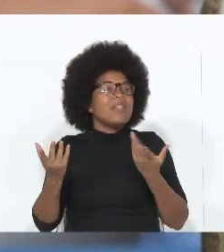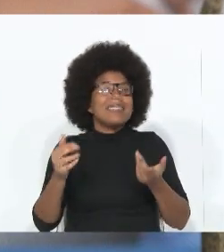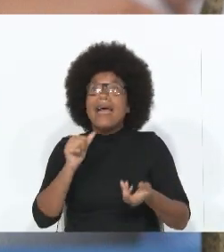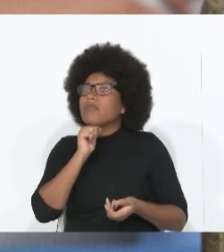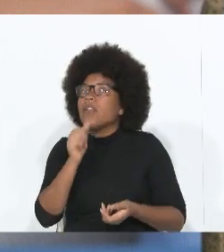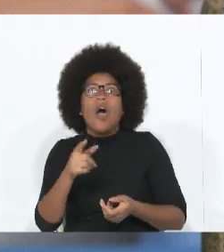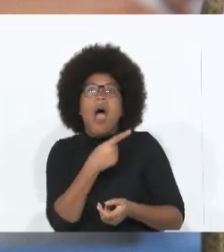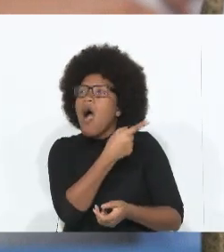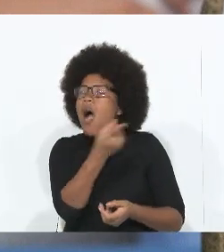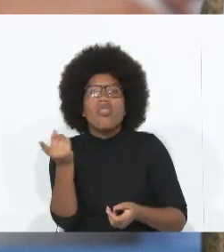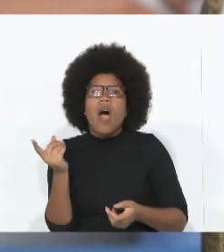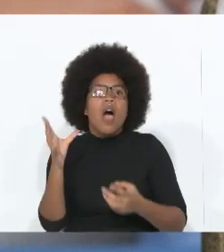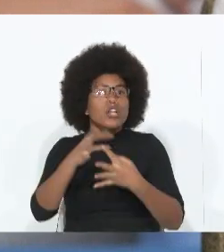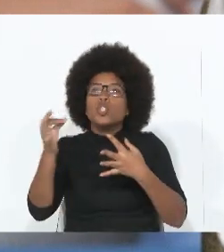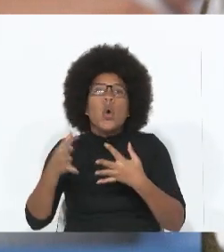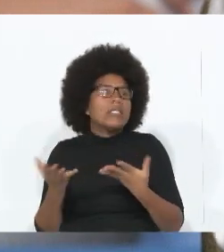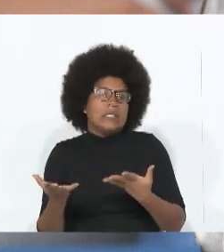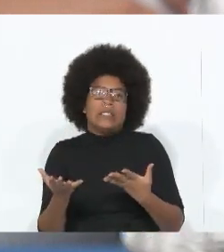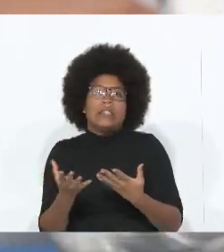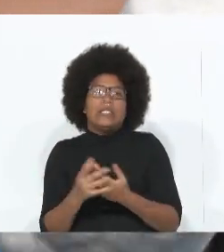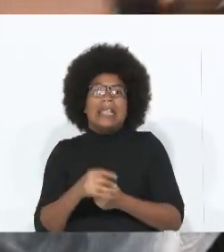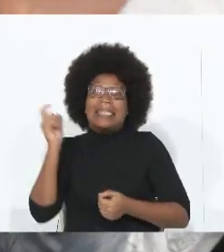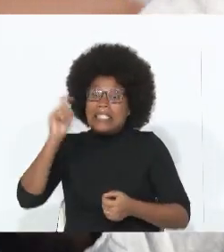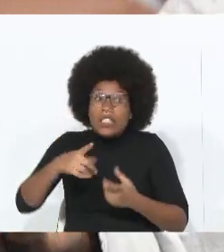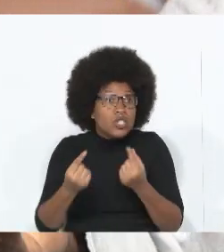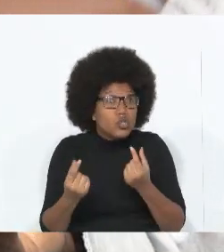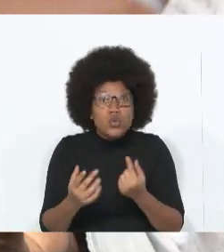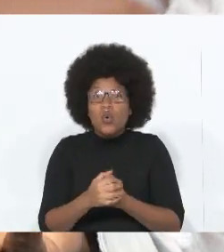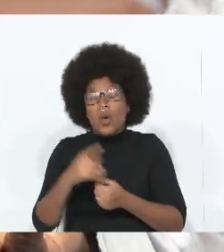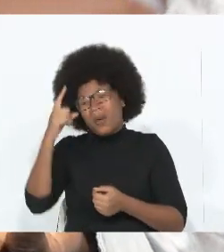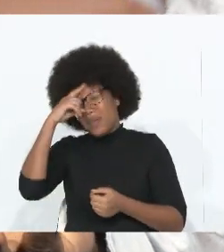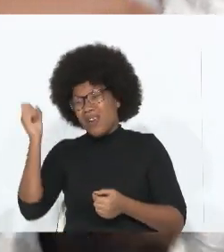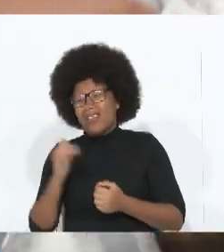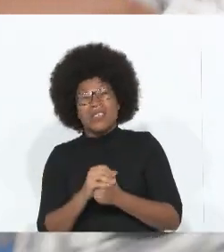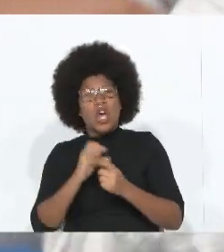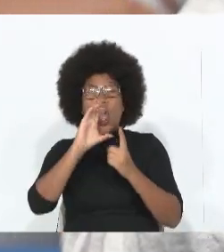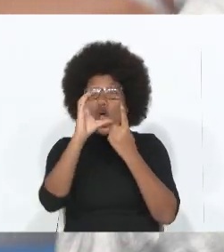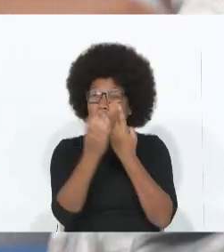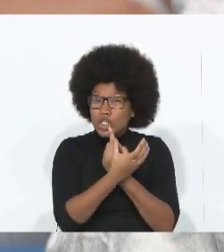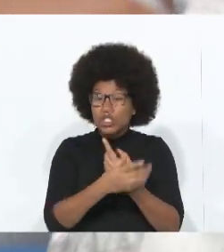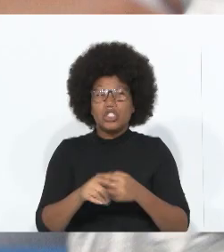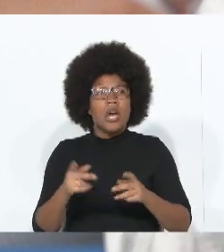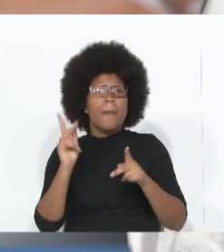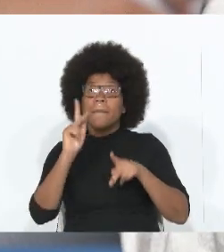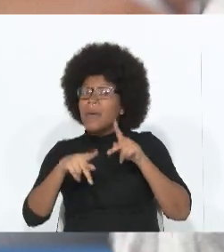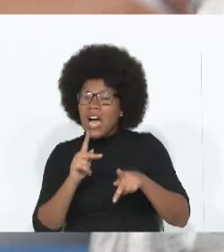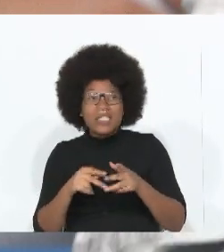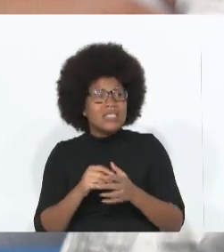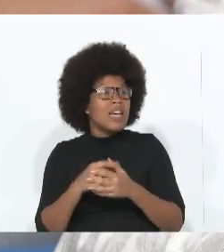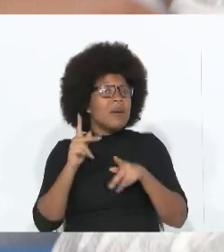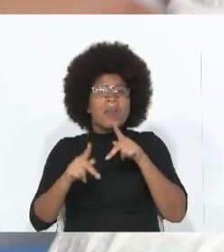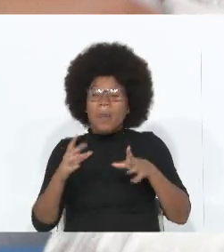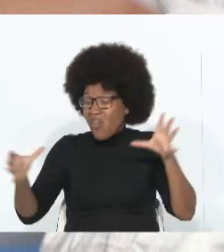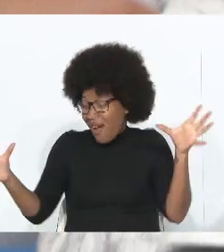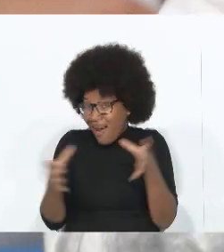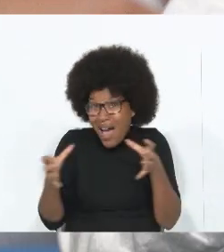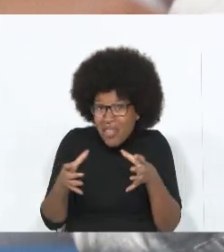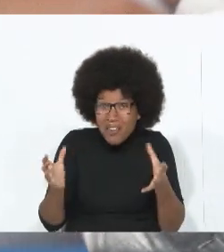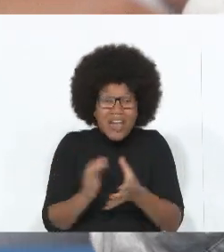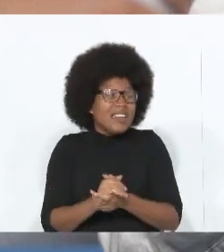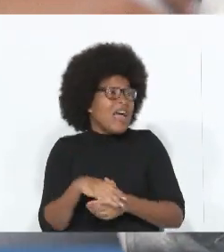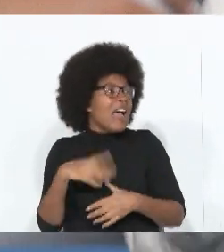no alternative. Yeah, because our sector was shut down. There were no shows, people were not gathering,